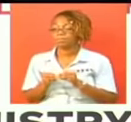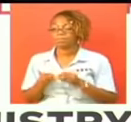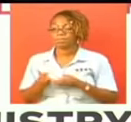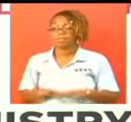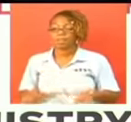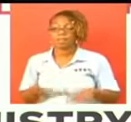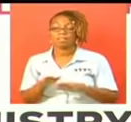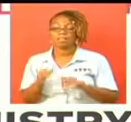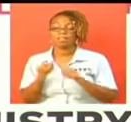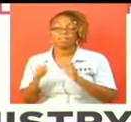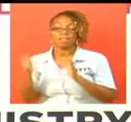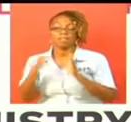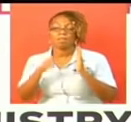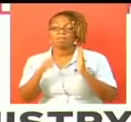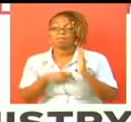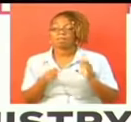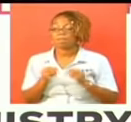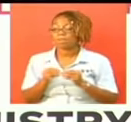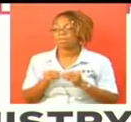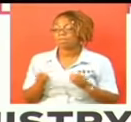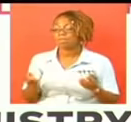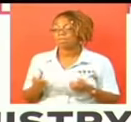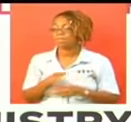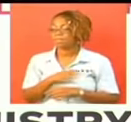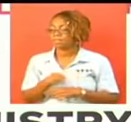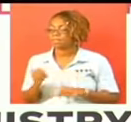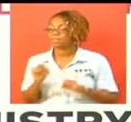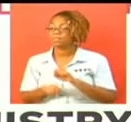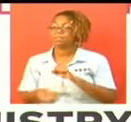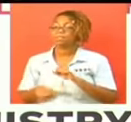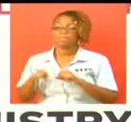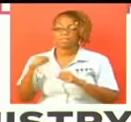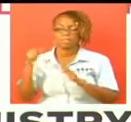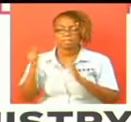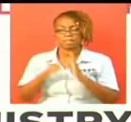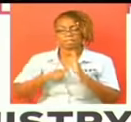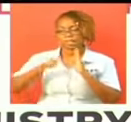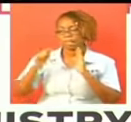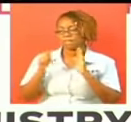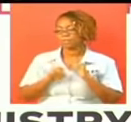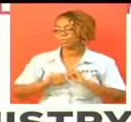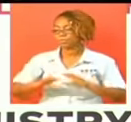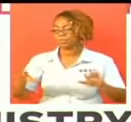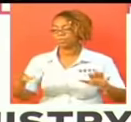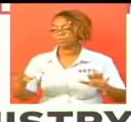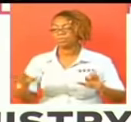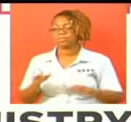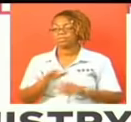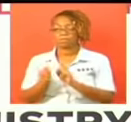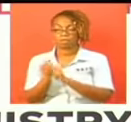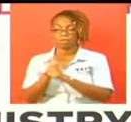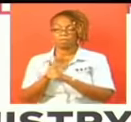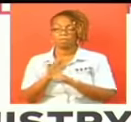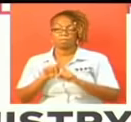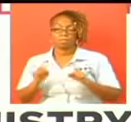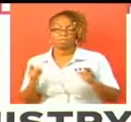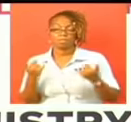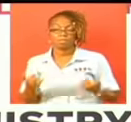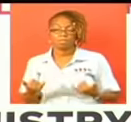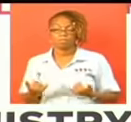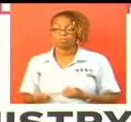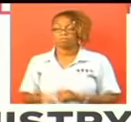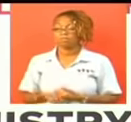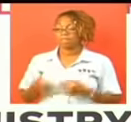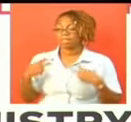slower decrease in transmission. The more movement you have, the more mixing you have, then the more slowly